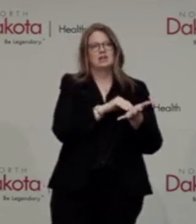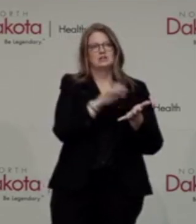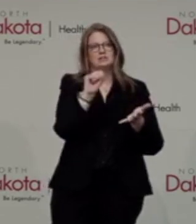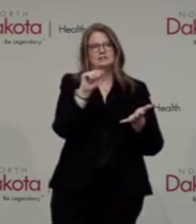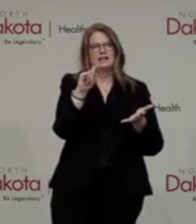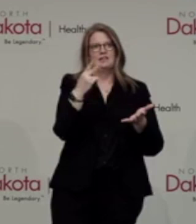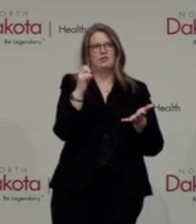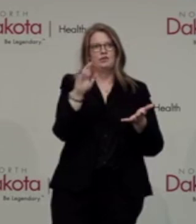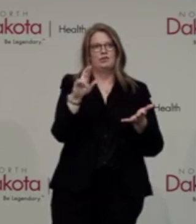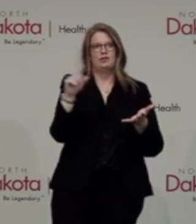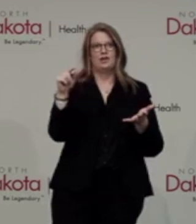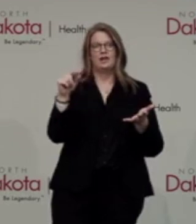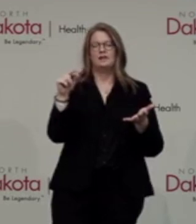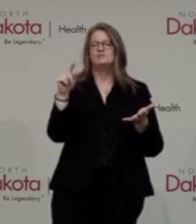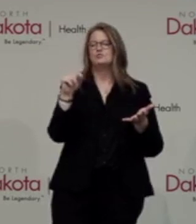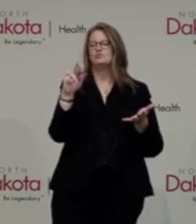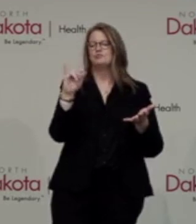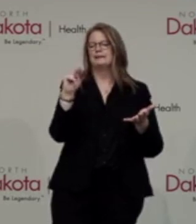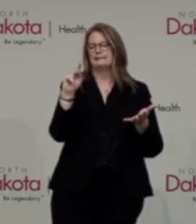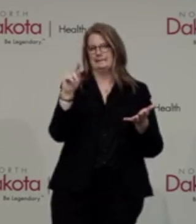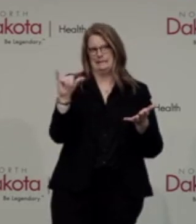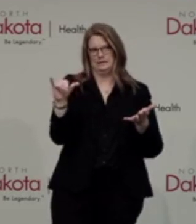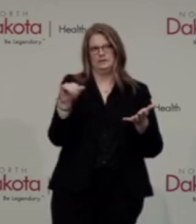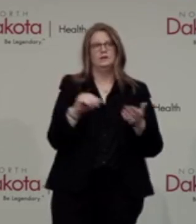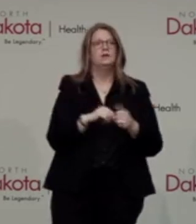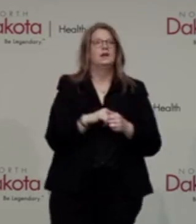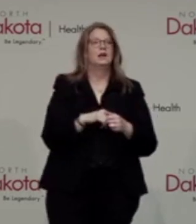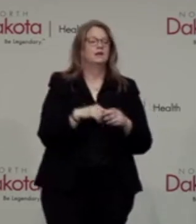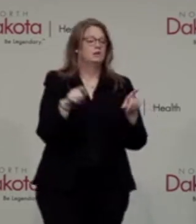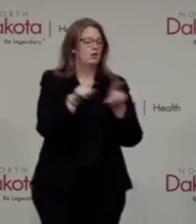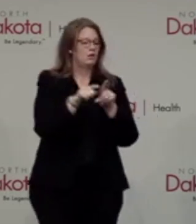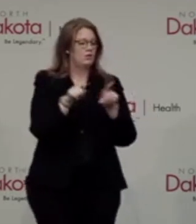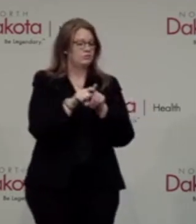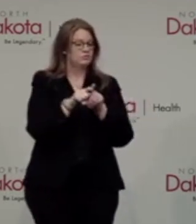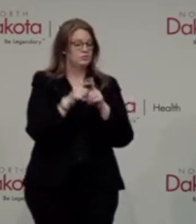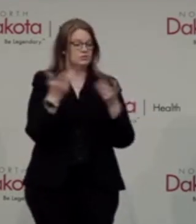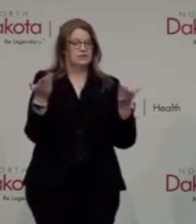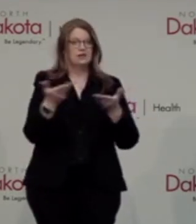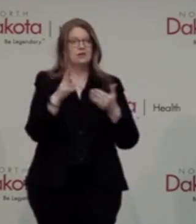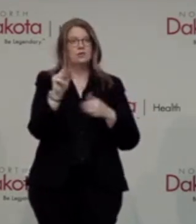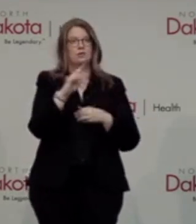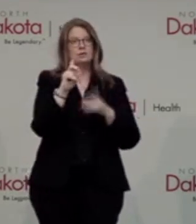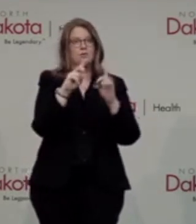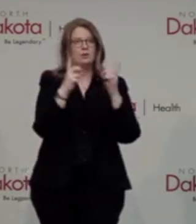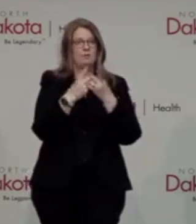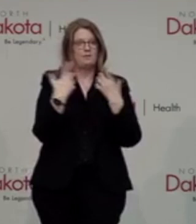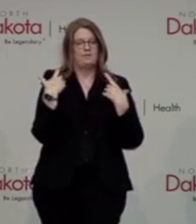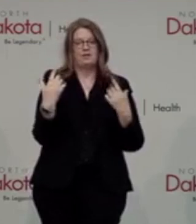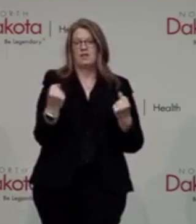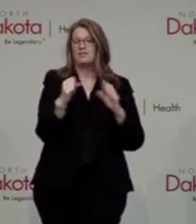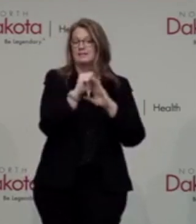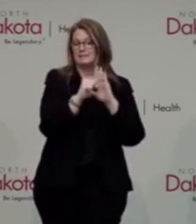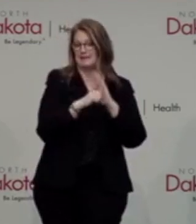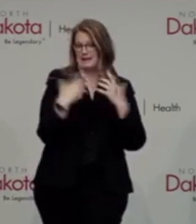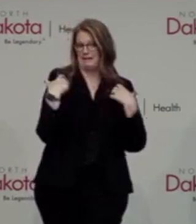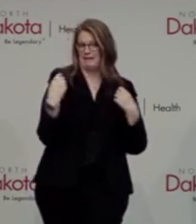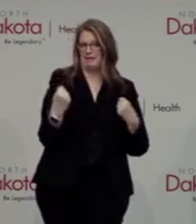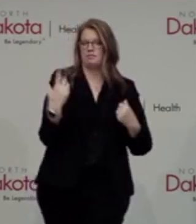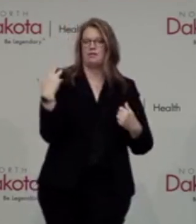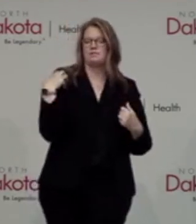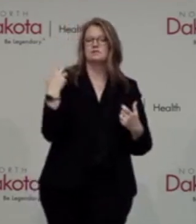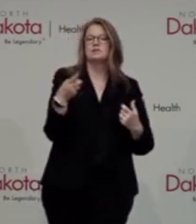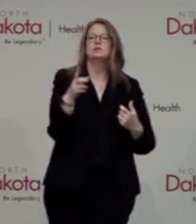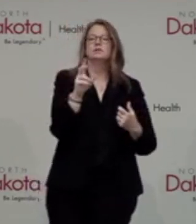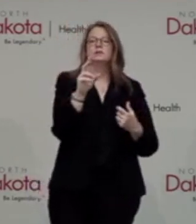at Trinity Health. And joining me here today at the North Dakota Department of Health is our State Health Officer, Dr.